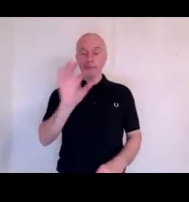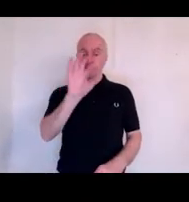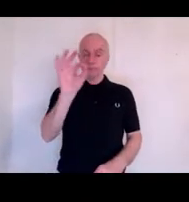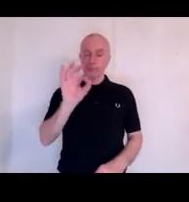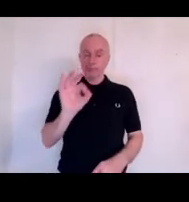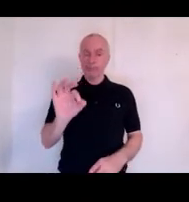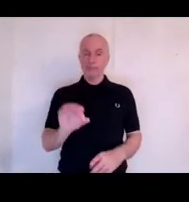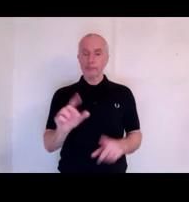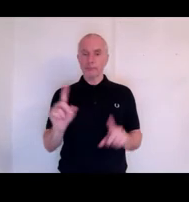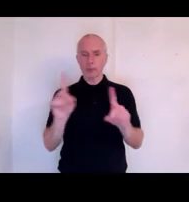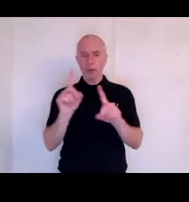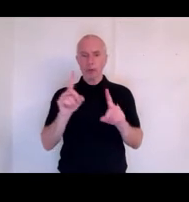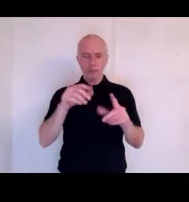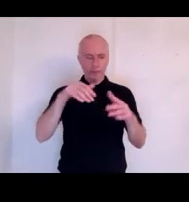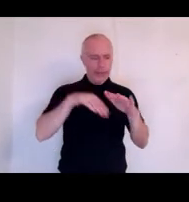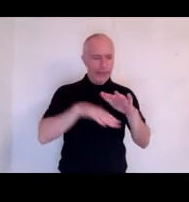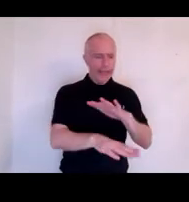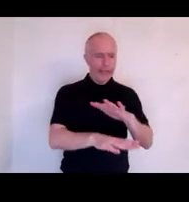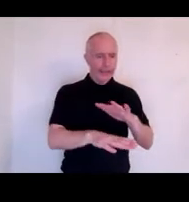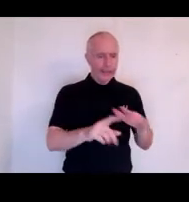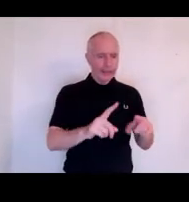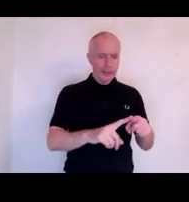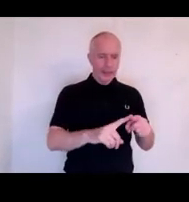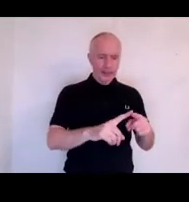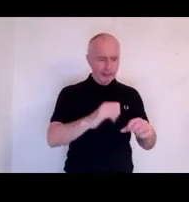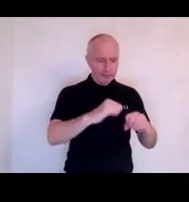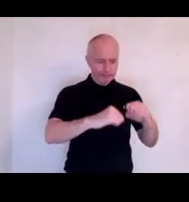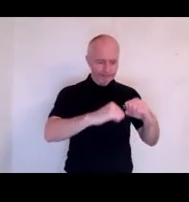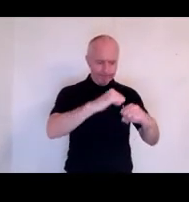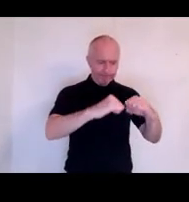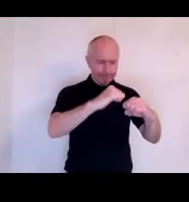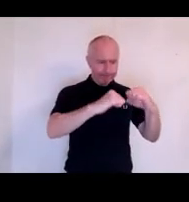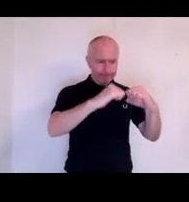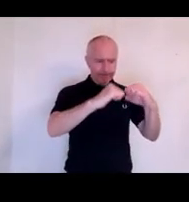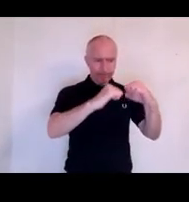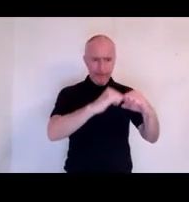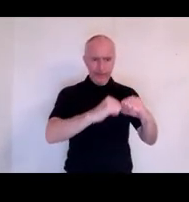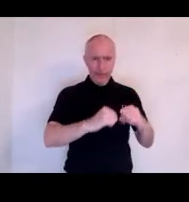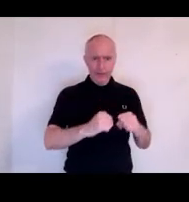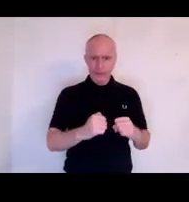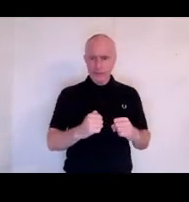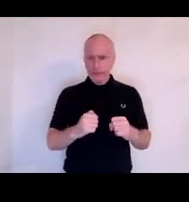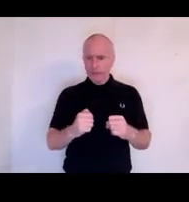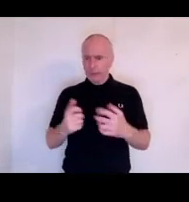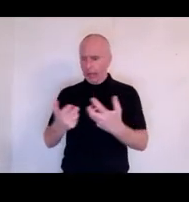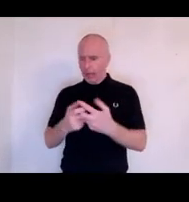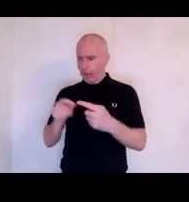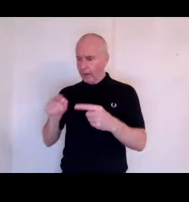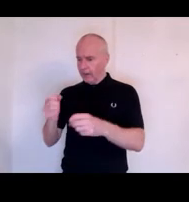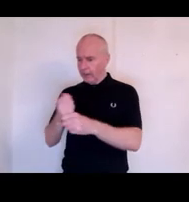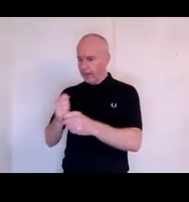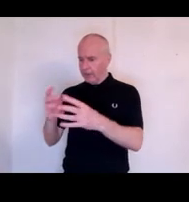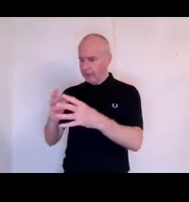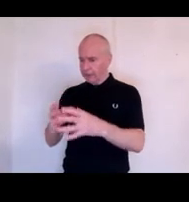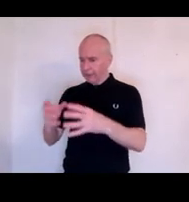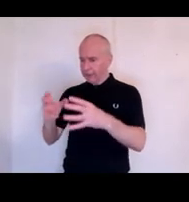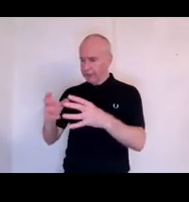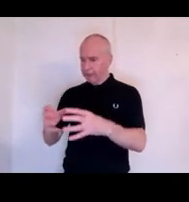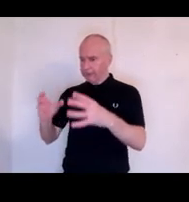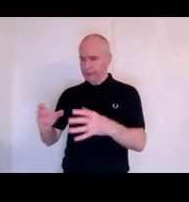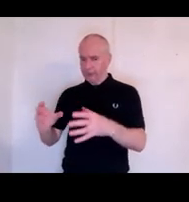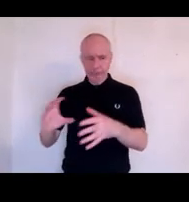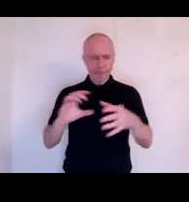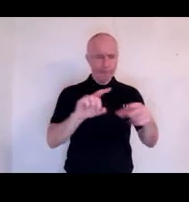on inside a reactor and how does that scale up to a reactor for us to be able to calculate what's happening and essentially